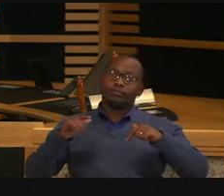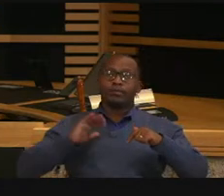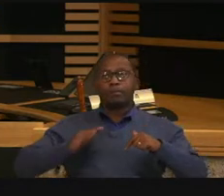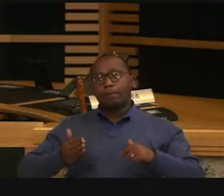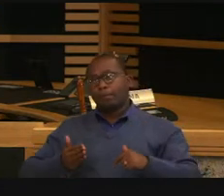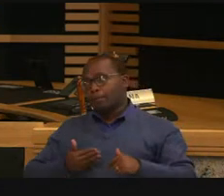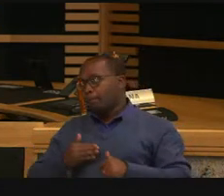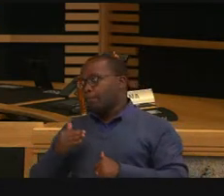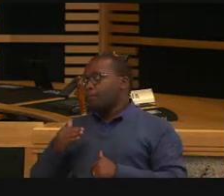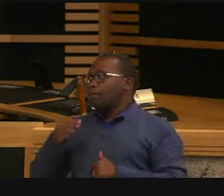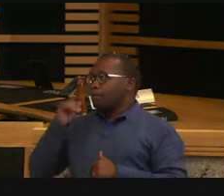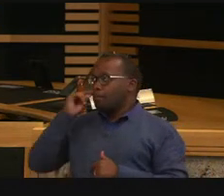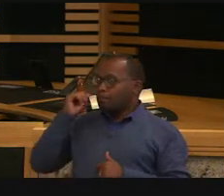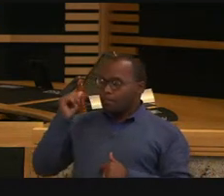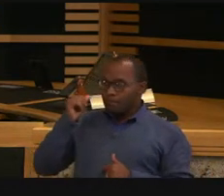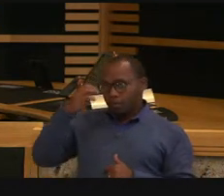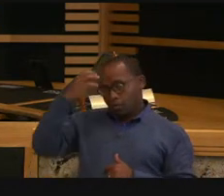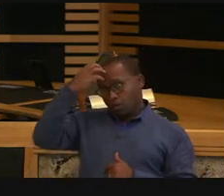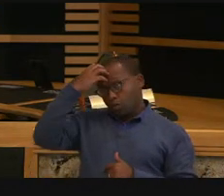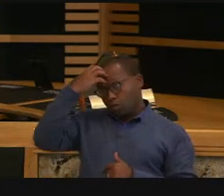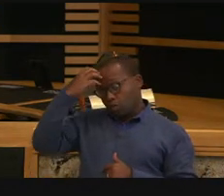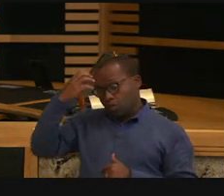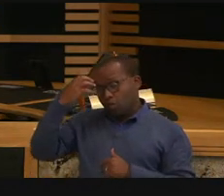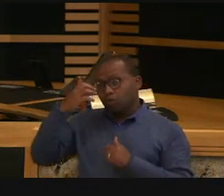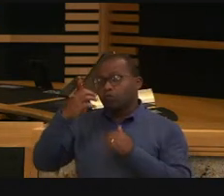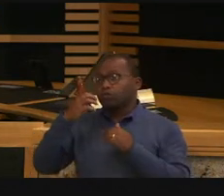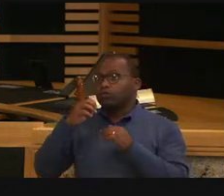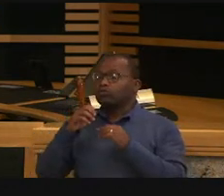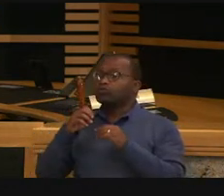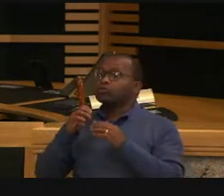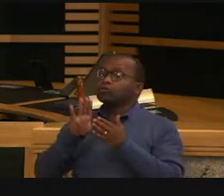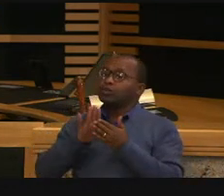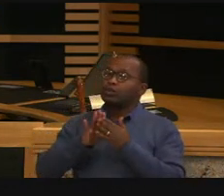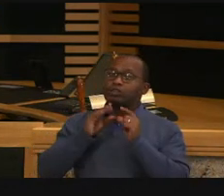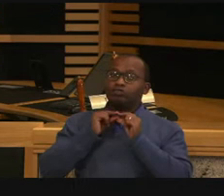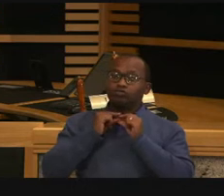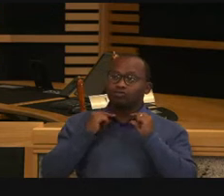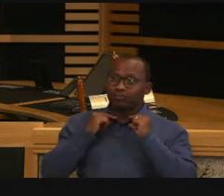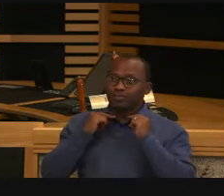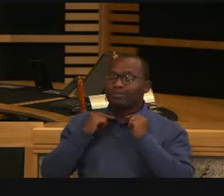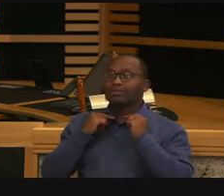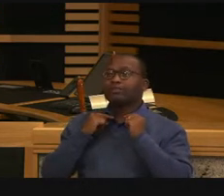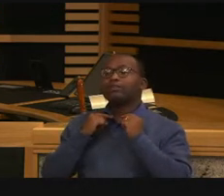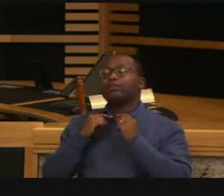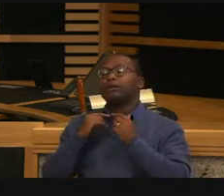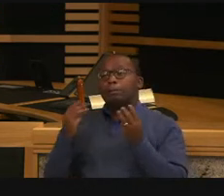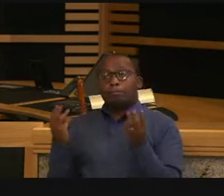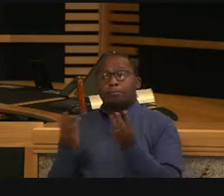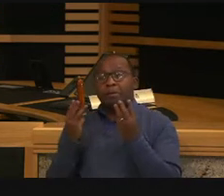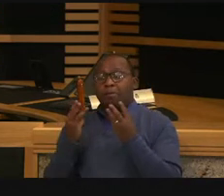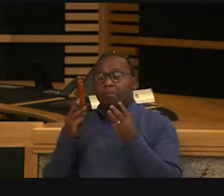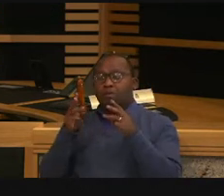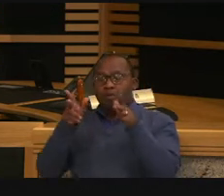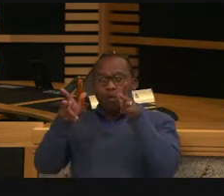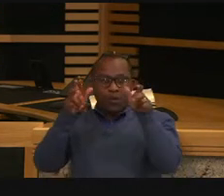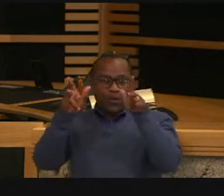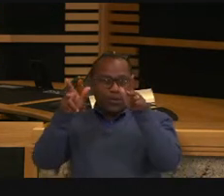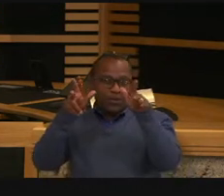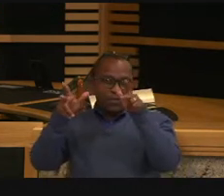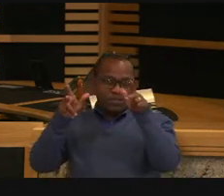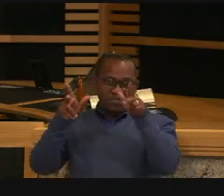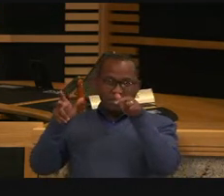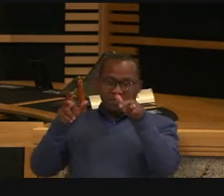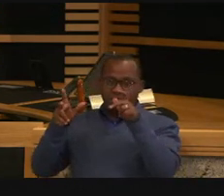kwethu, abefundisi bethu, nabantu bethu bonke ababukeleyo kumakhasi onxibelelwano, mandithi